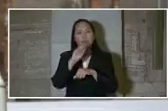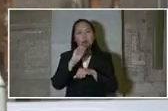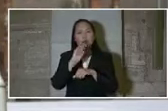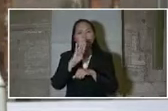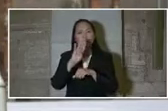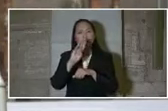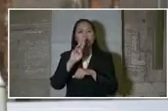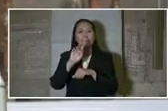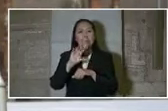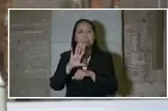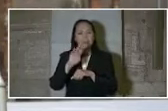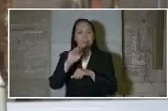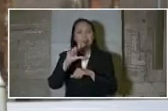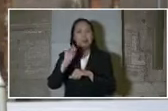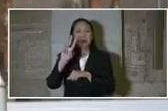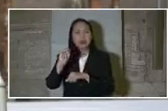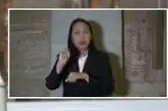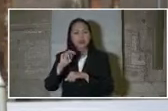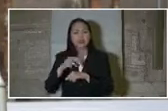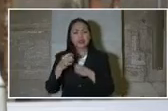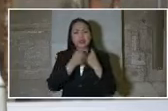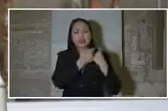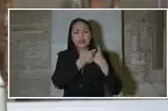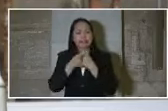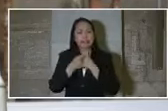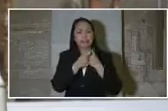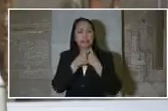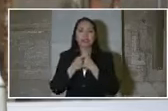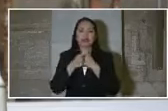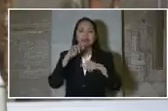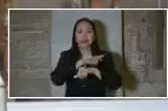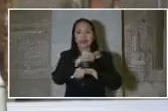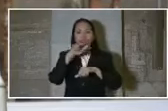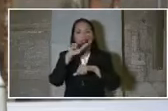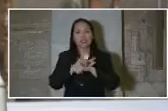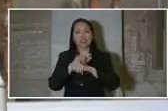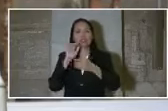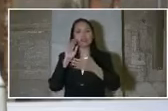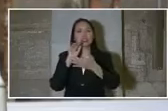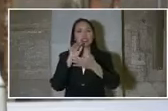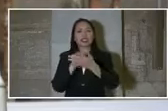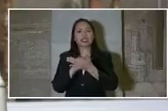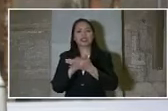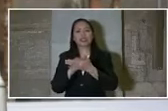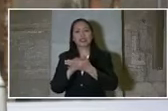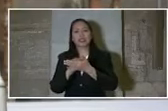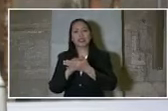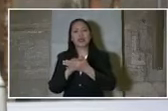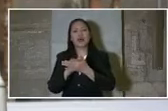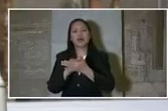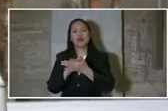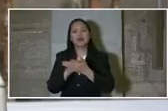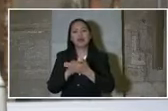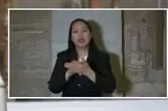are fighting for their lands against commercial